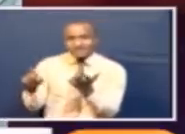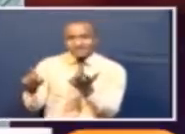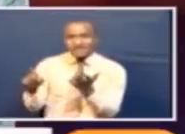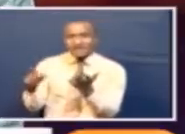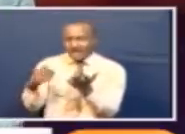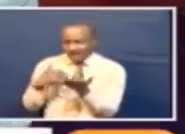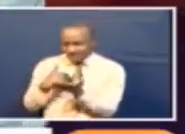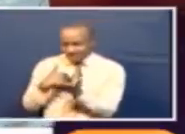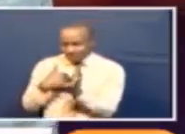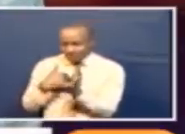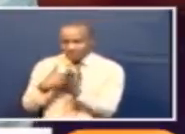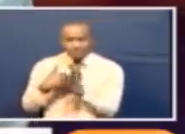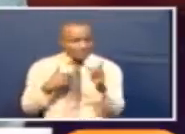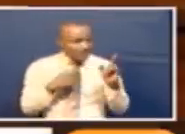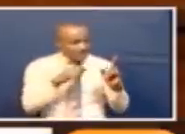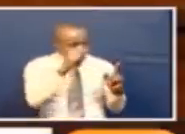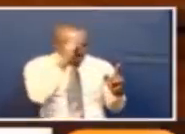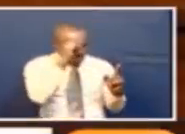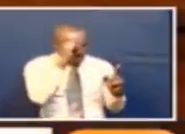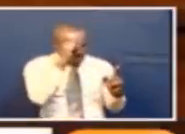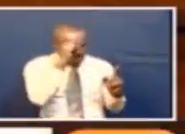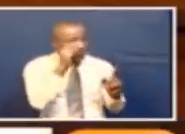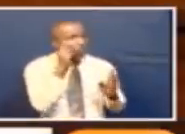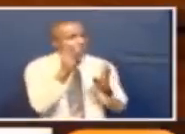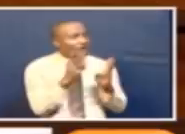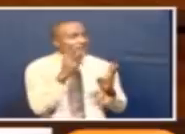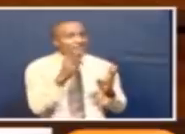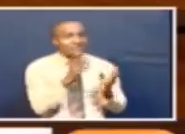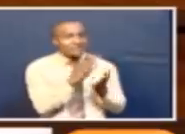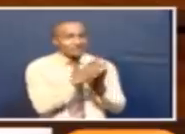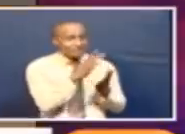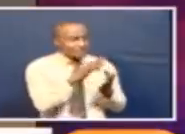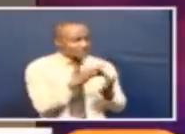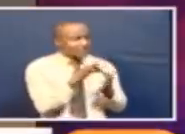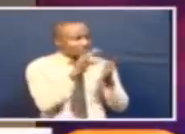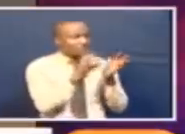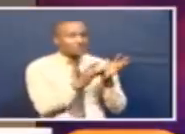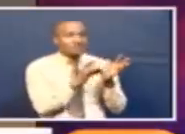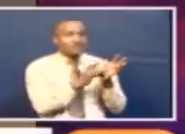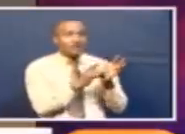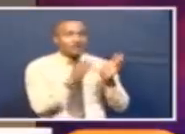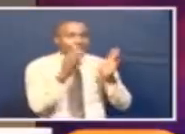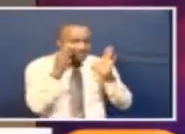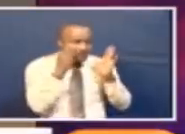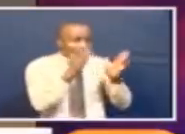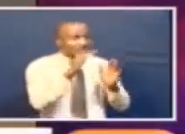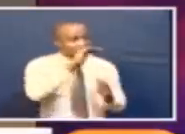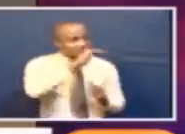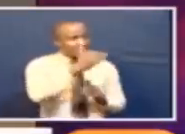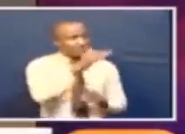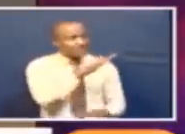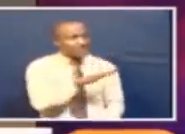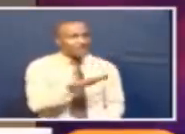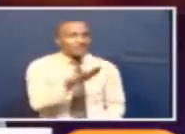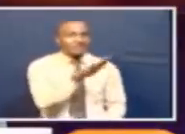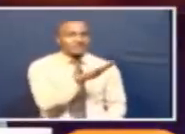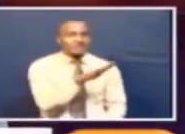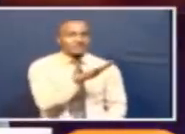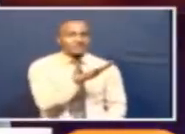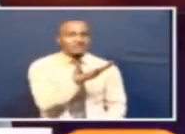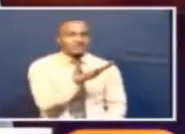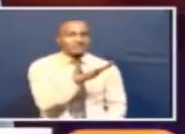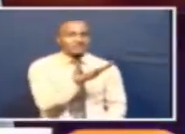intentions. The cabinet secretary's concern and the government is that most of these specialist doctors are only concentrated in urban areas. No, they are not going to